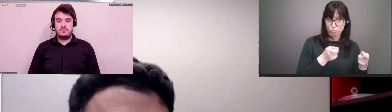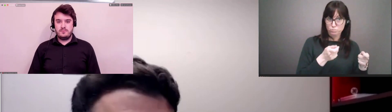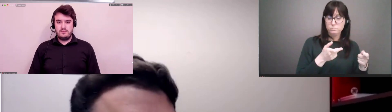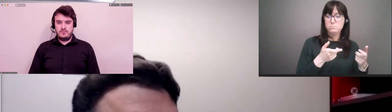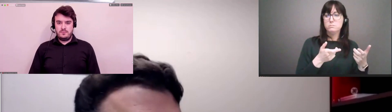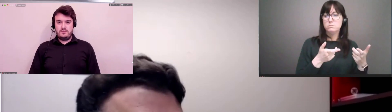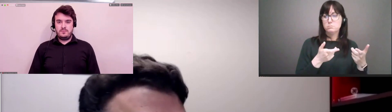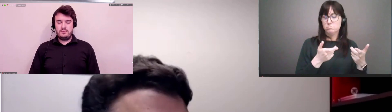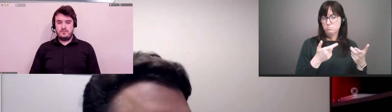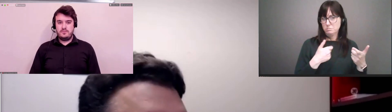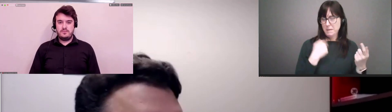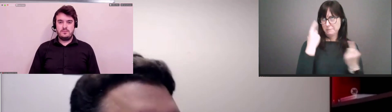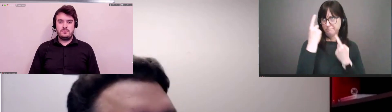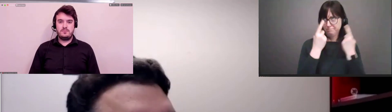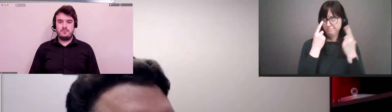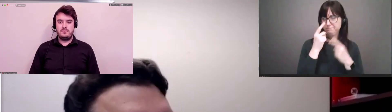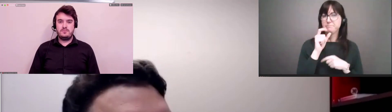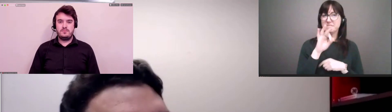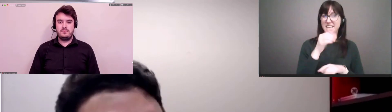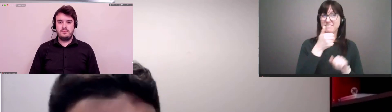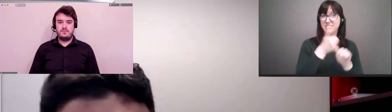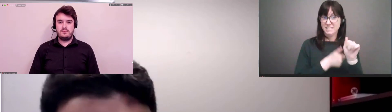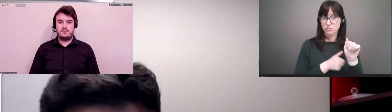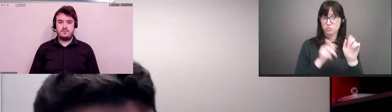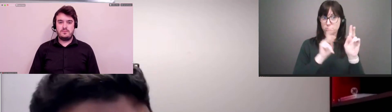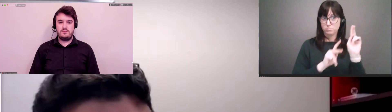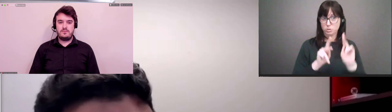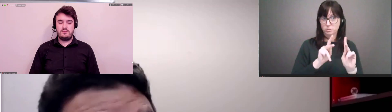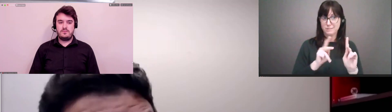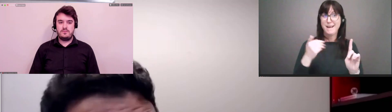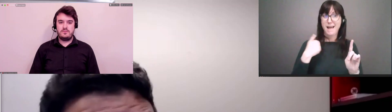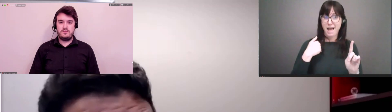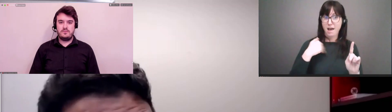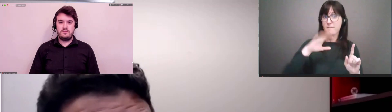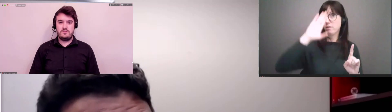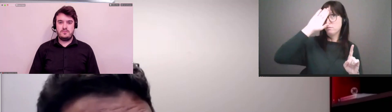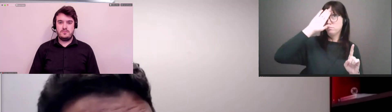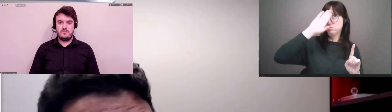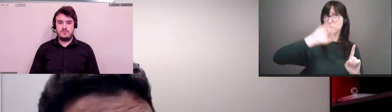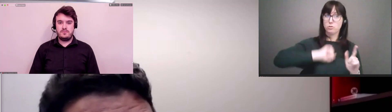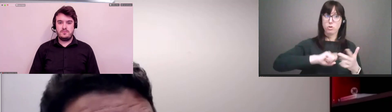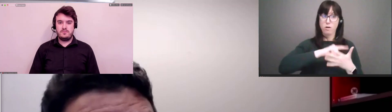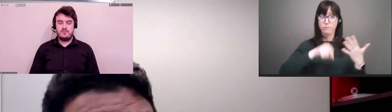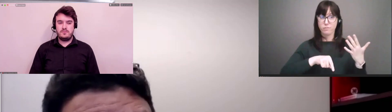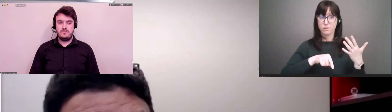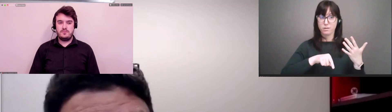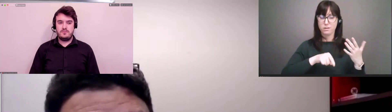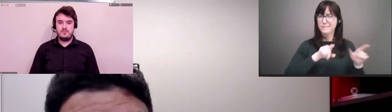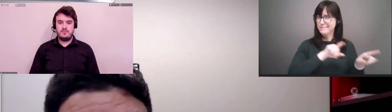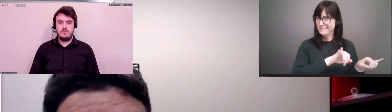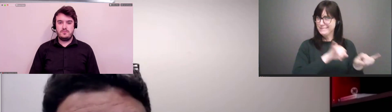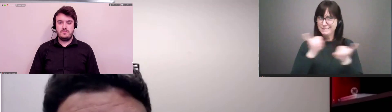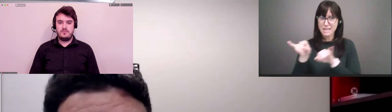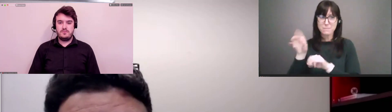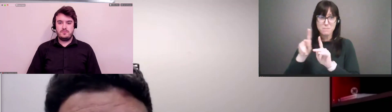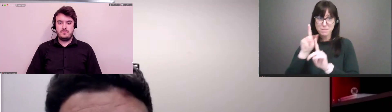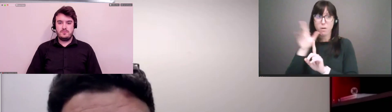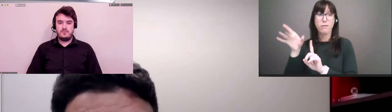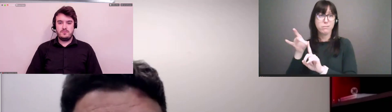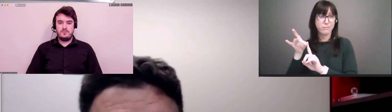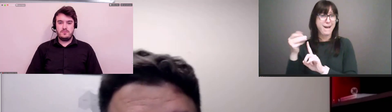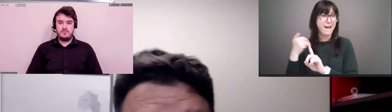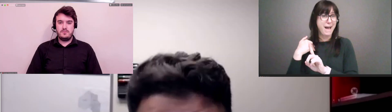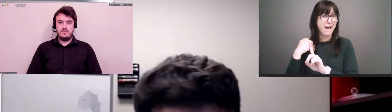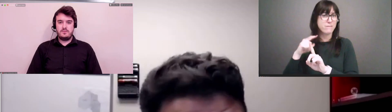for every case that has symptoms, there's people out there who have no symptoms. And so we don't want to lose